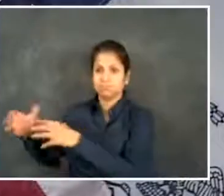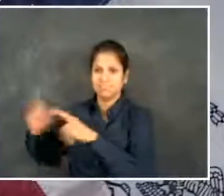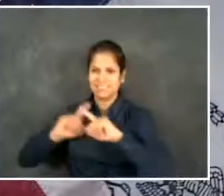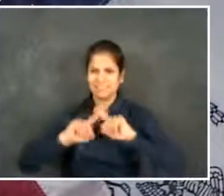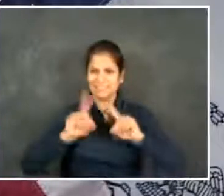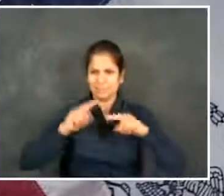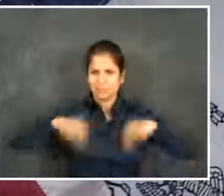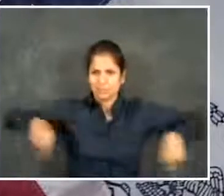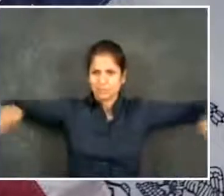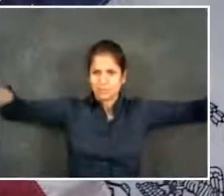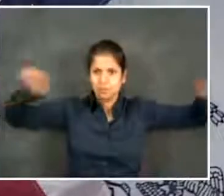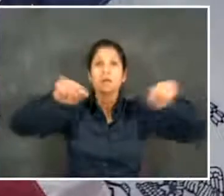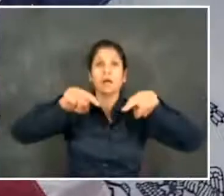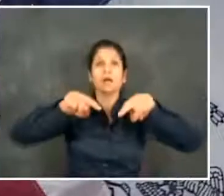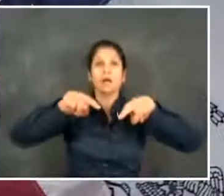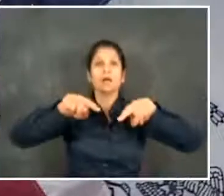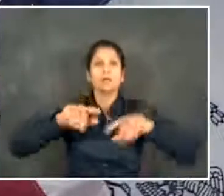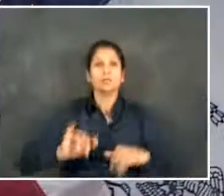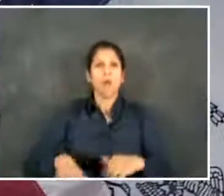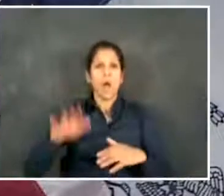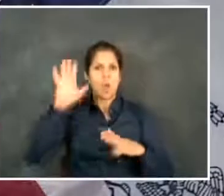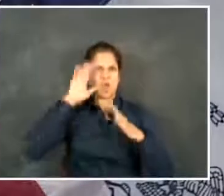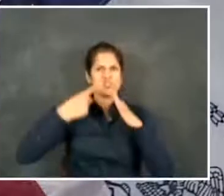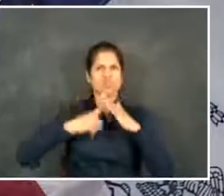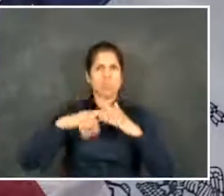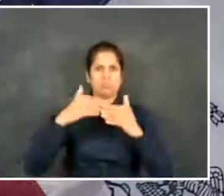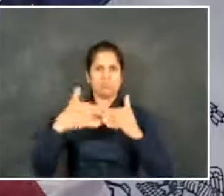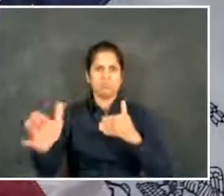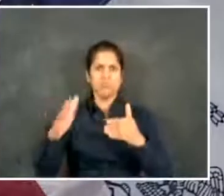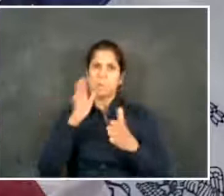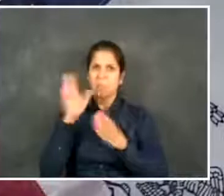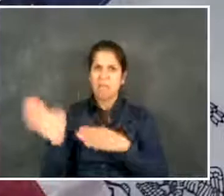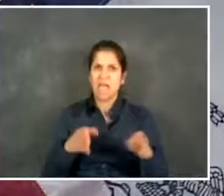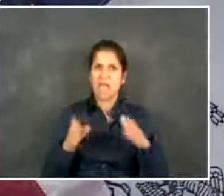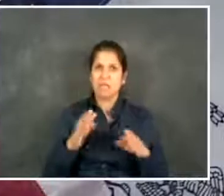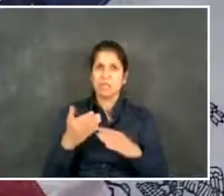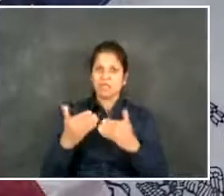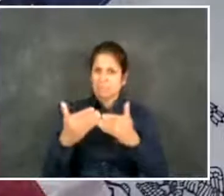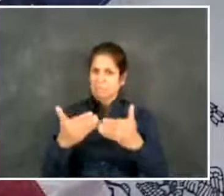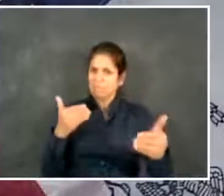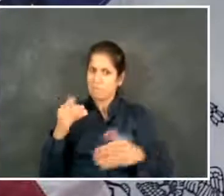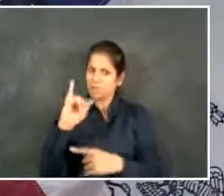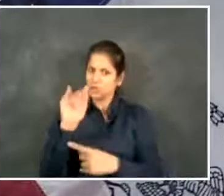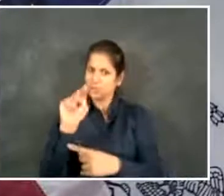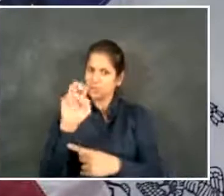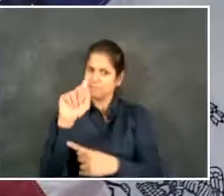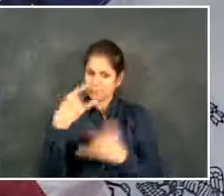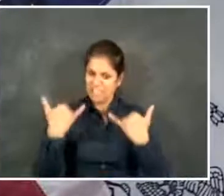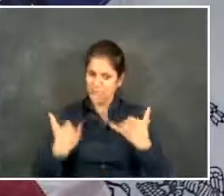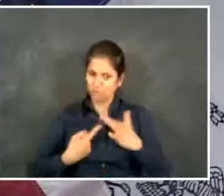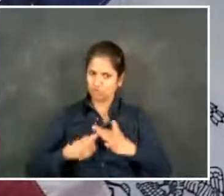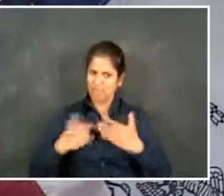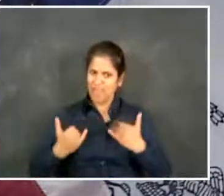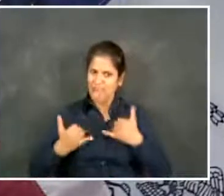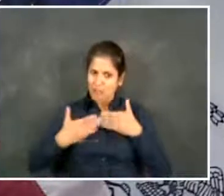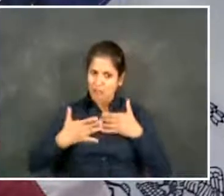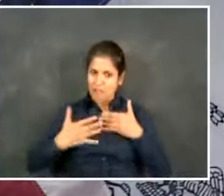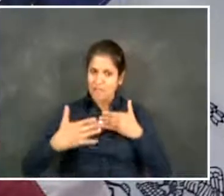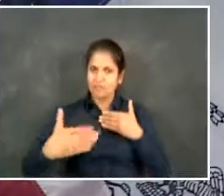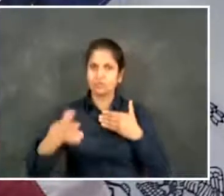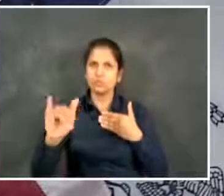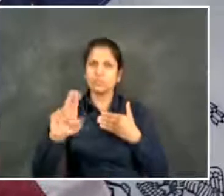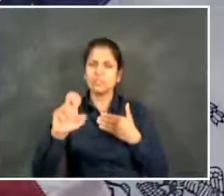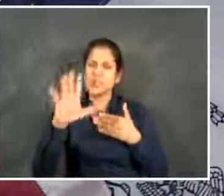We're going to have the Fair Recovery Task Force that will really